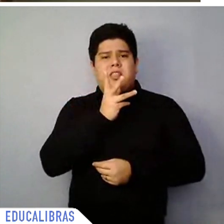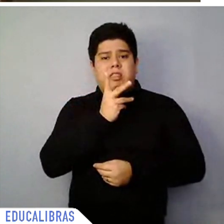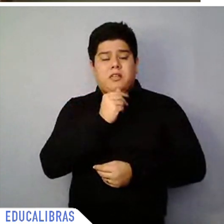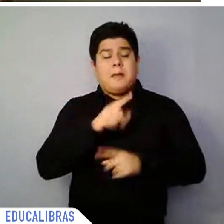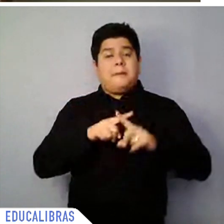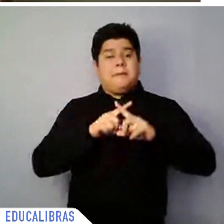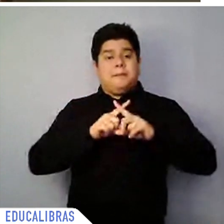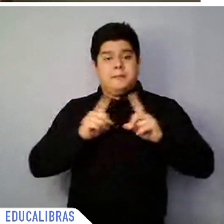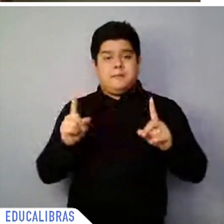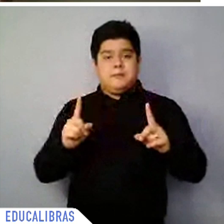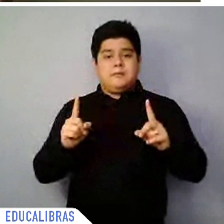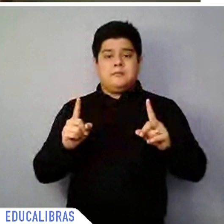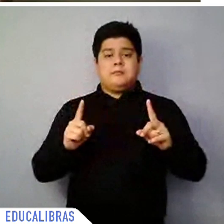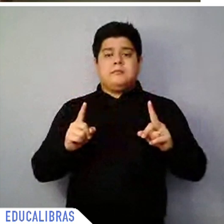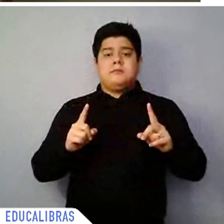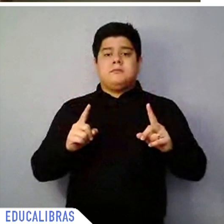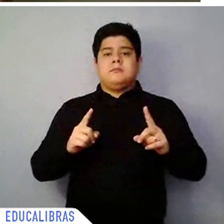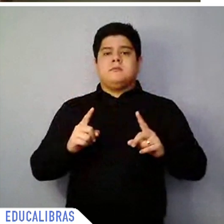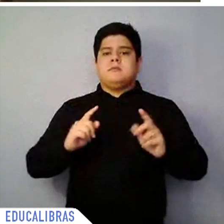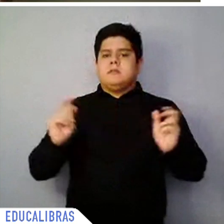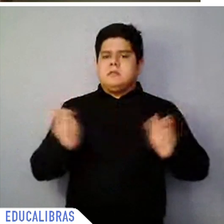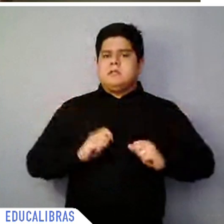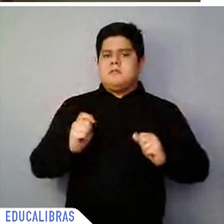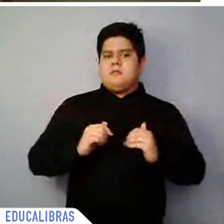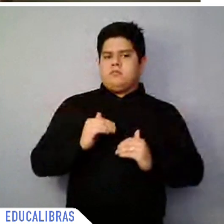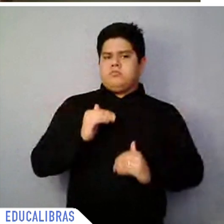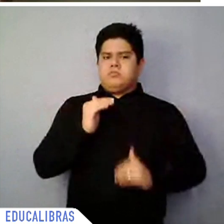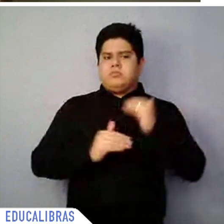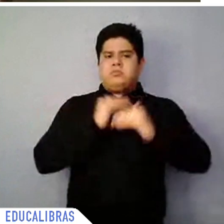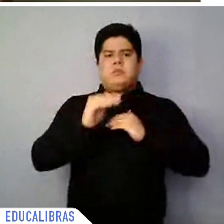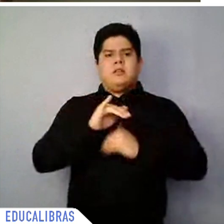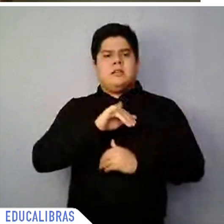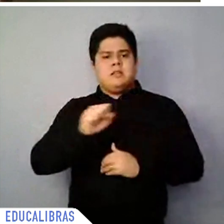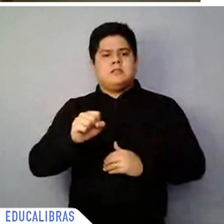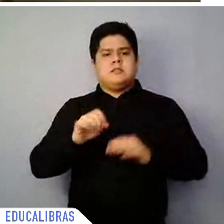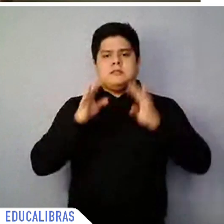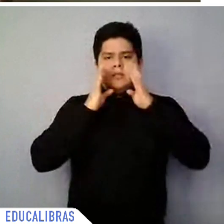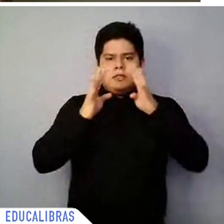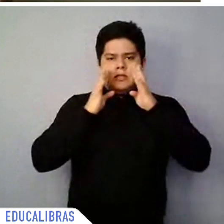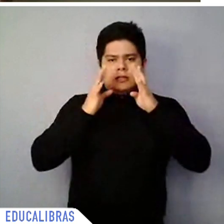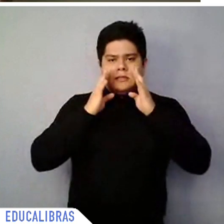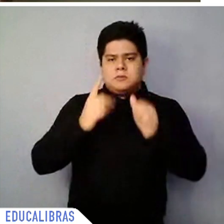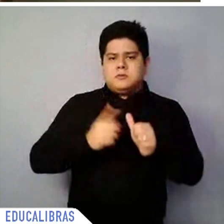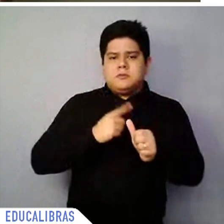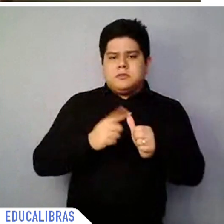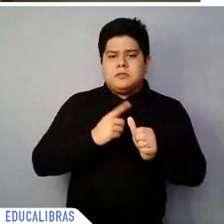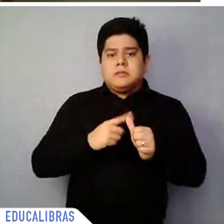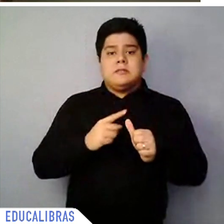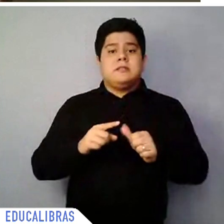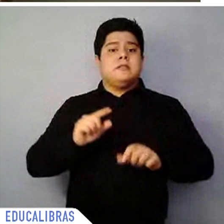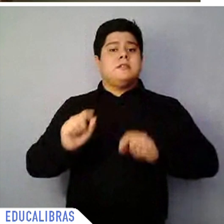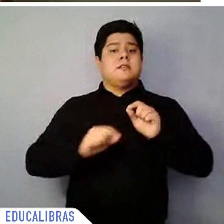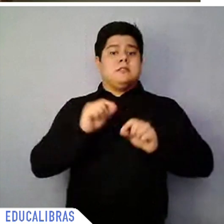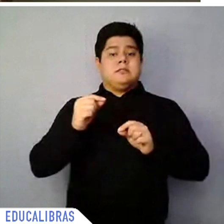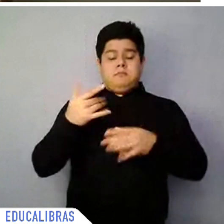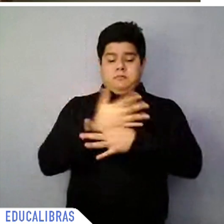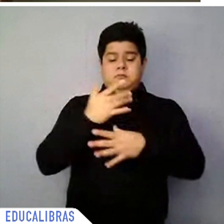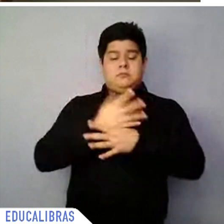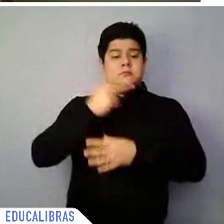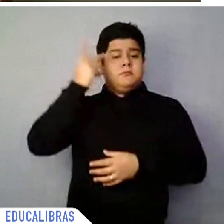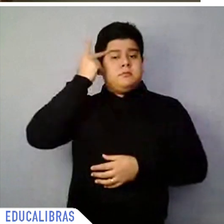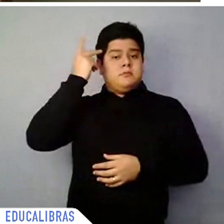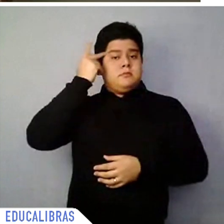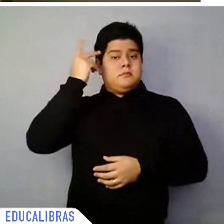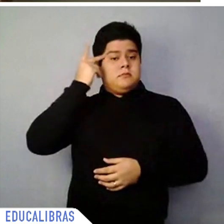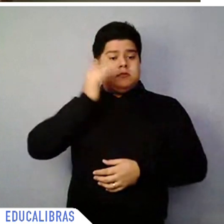and the immunization plan is running very slowly. And to overcome this primary health care is of